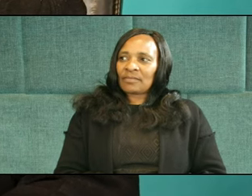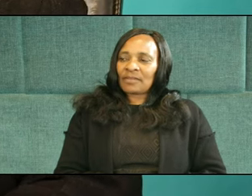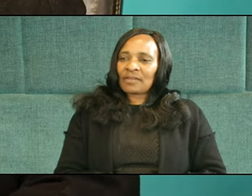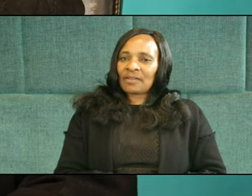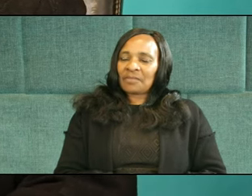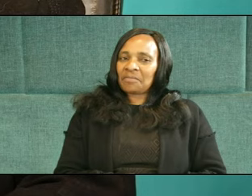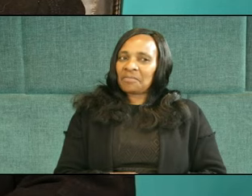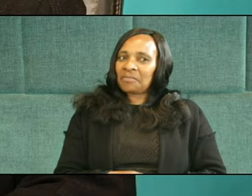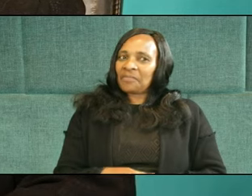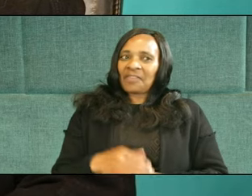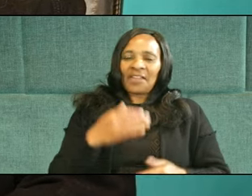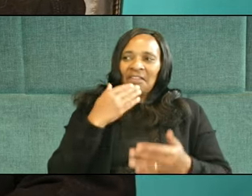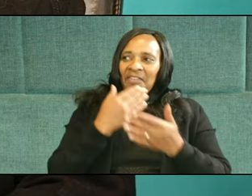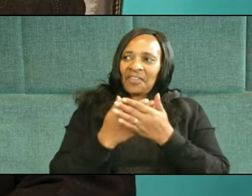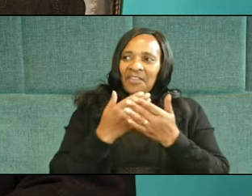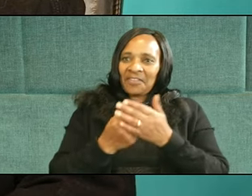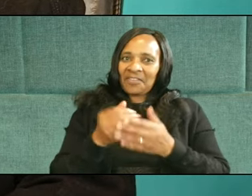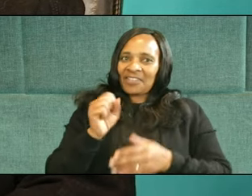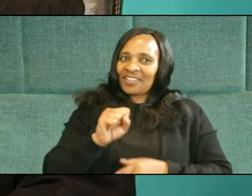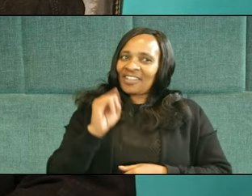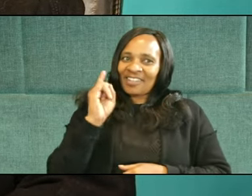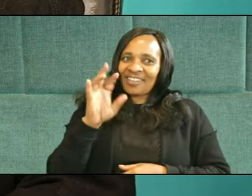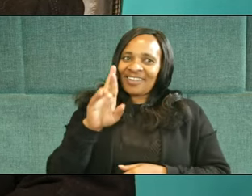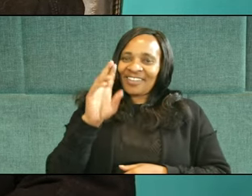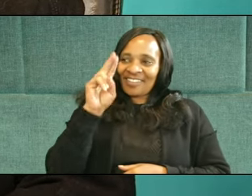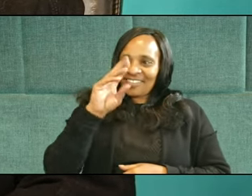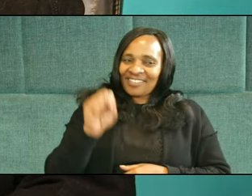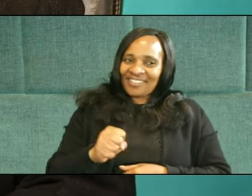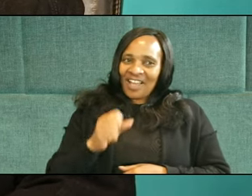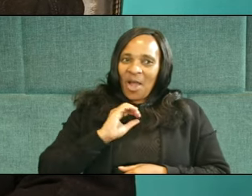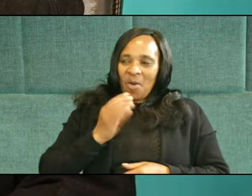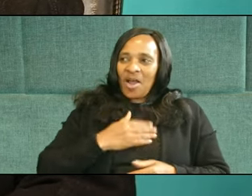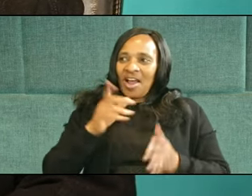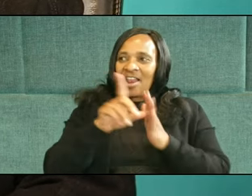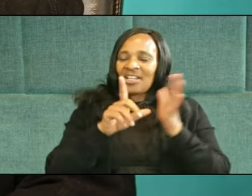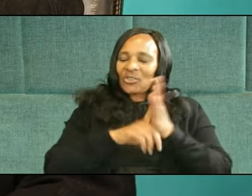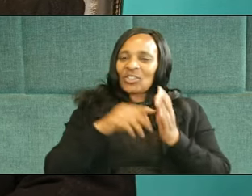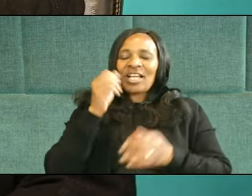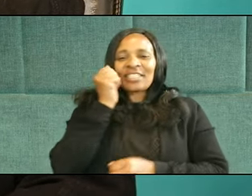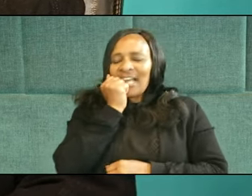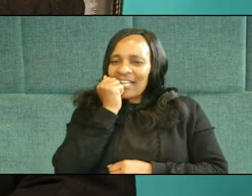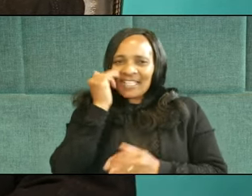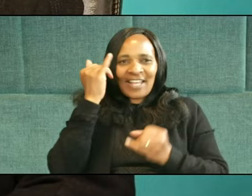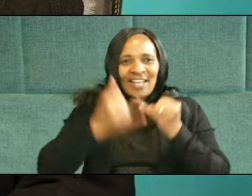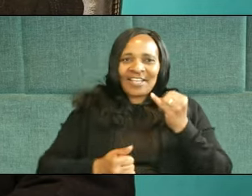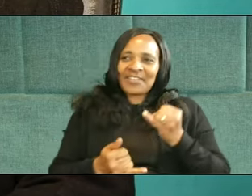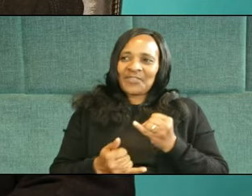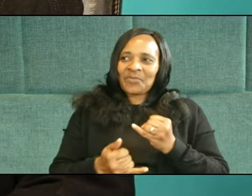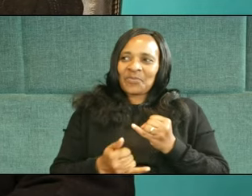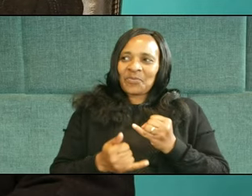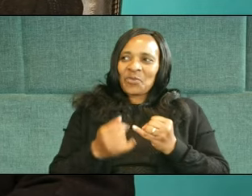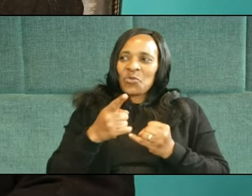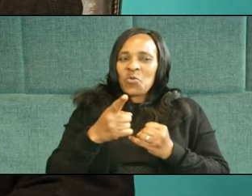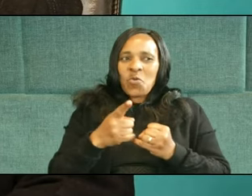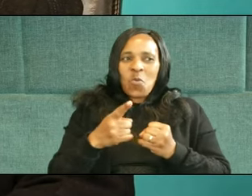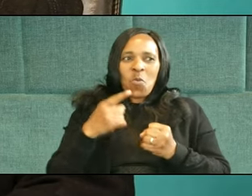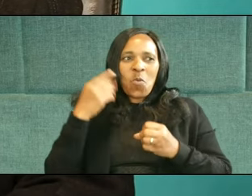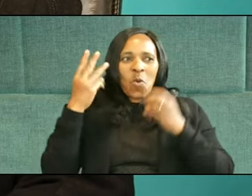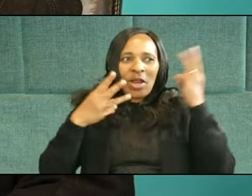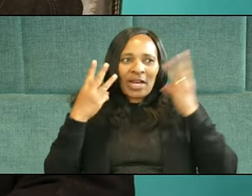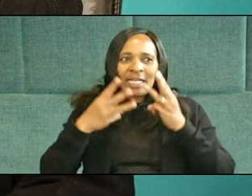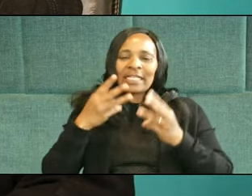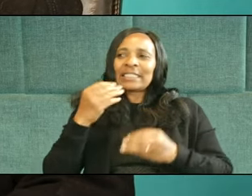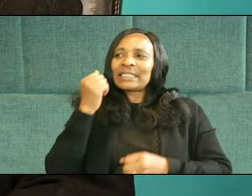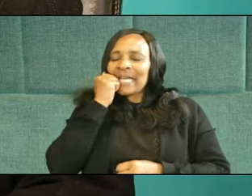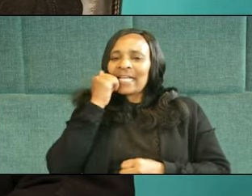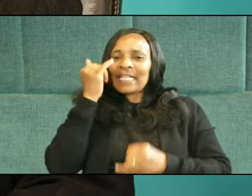Amen. Amen. Amen. Thank you, Silas. So our lesson is titled A Sad End. You might be wondering whose sad end